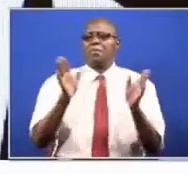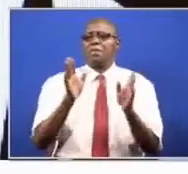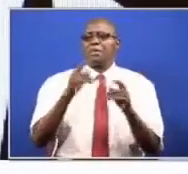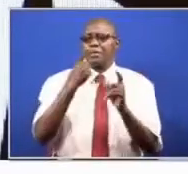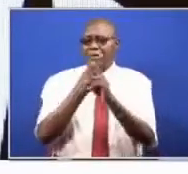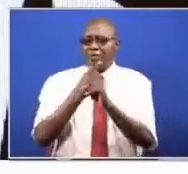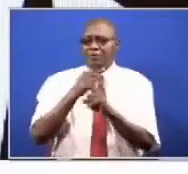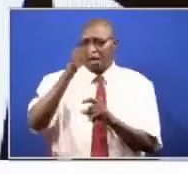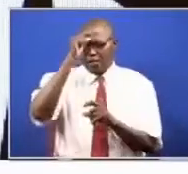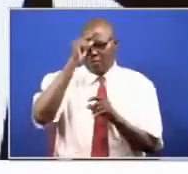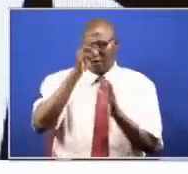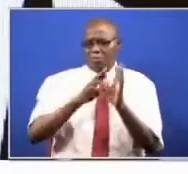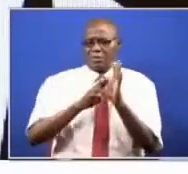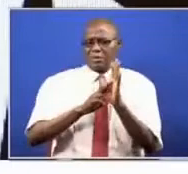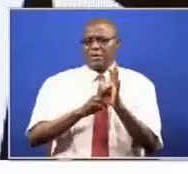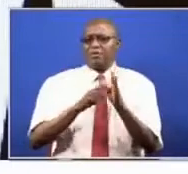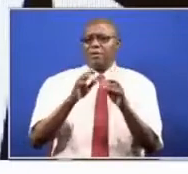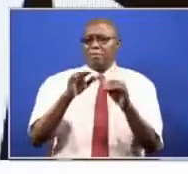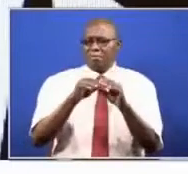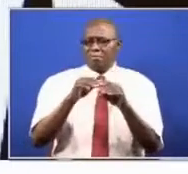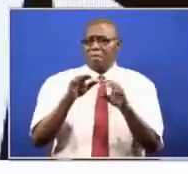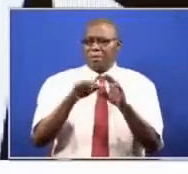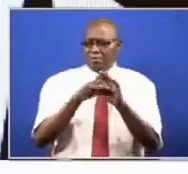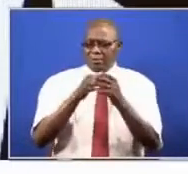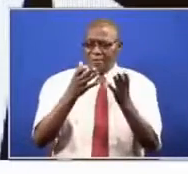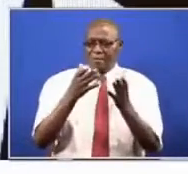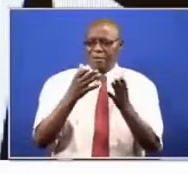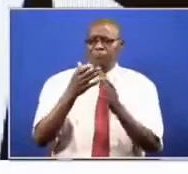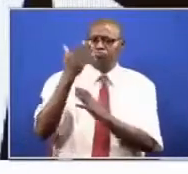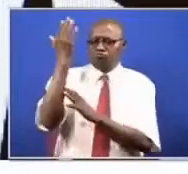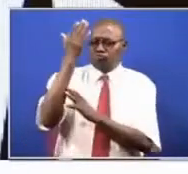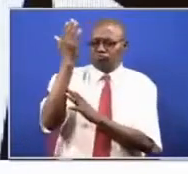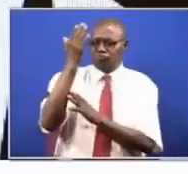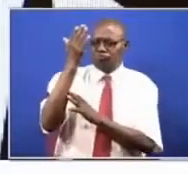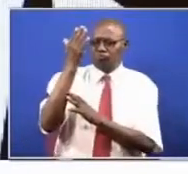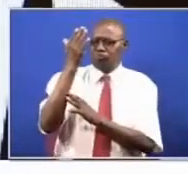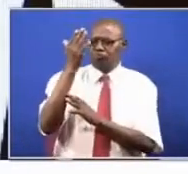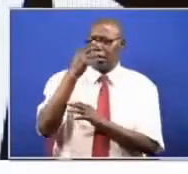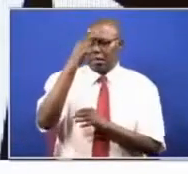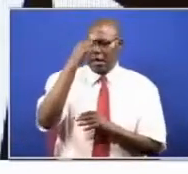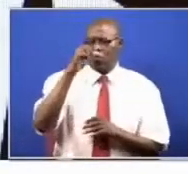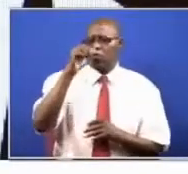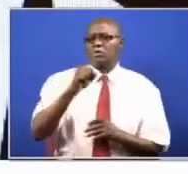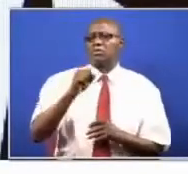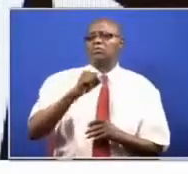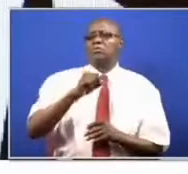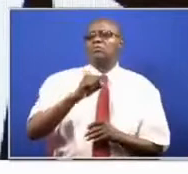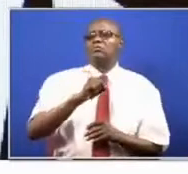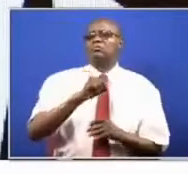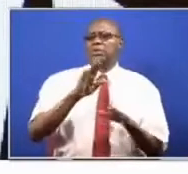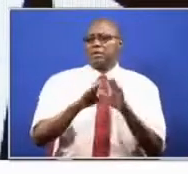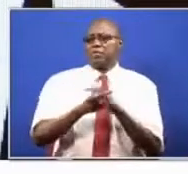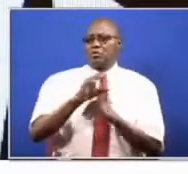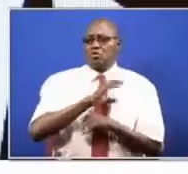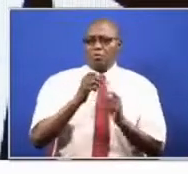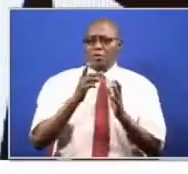government representatives. Addressing members of the press, Narok South Deputy County Commissioner Felix Kisalu urged